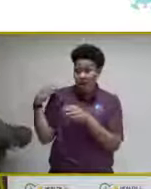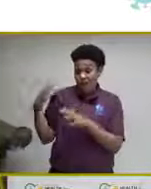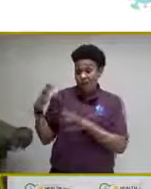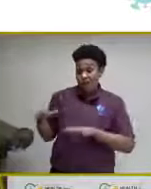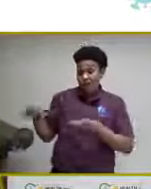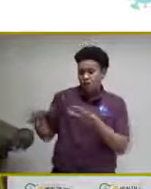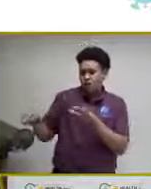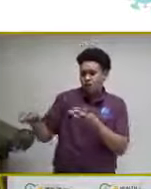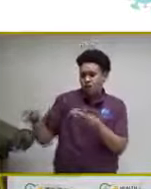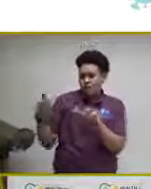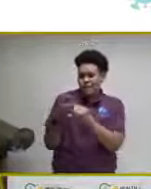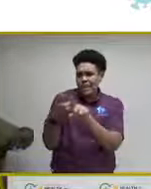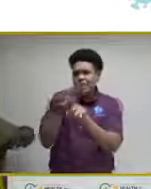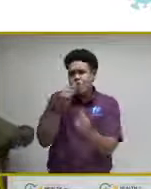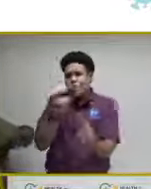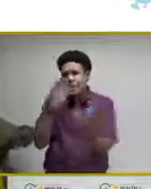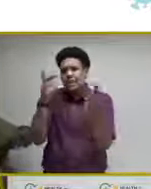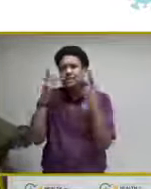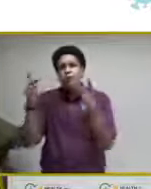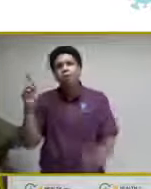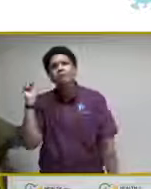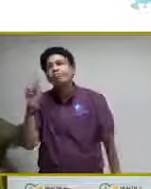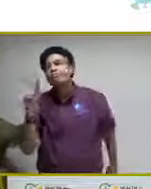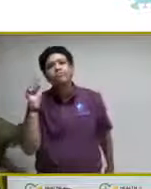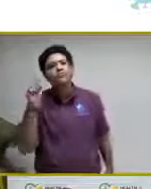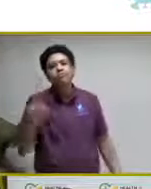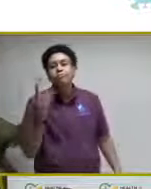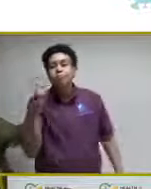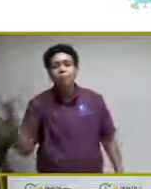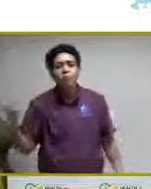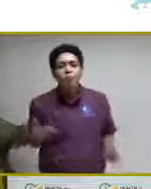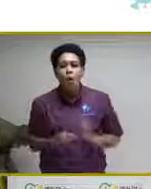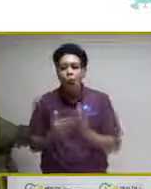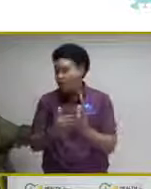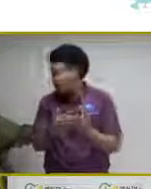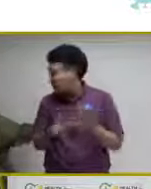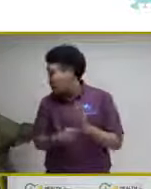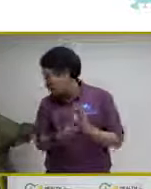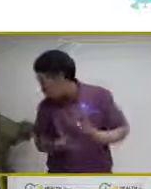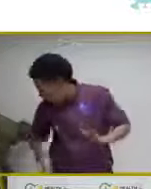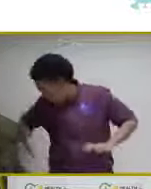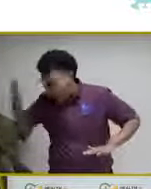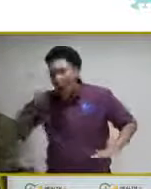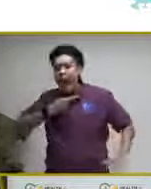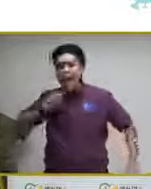officers that face the public and therefore are at high risk for